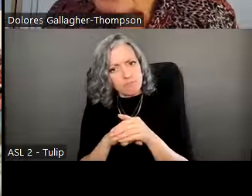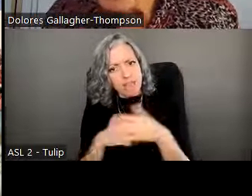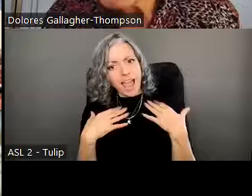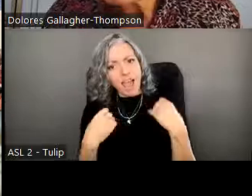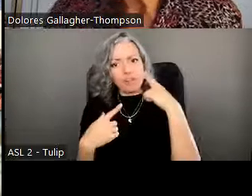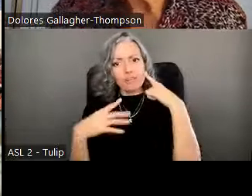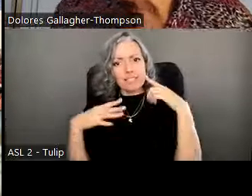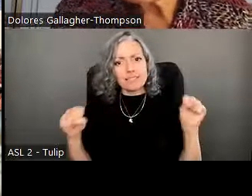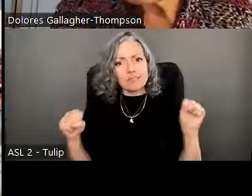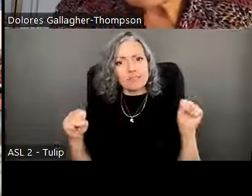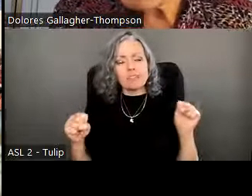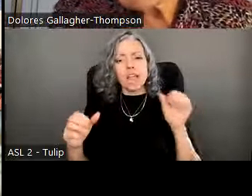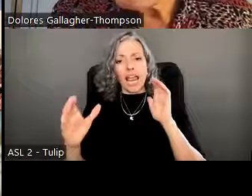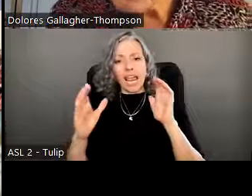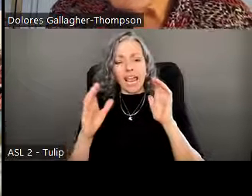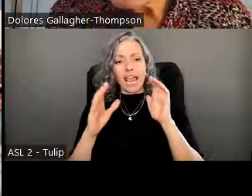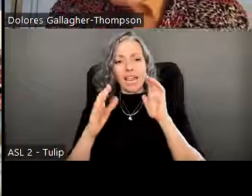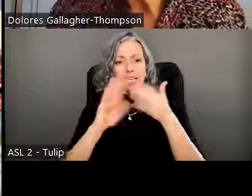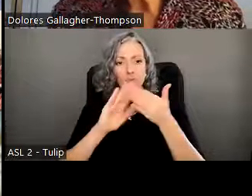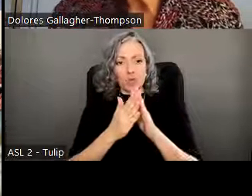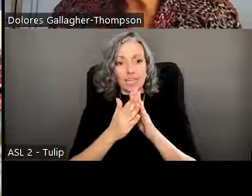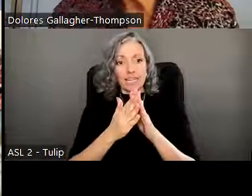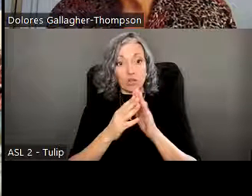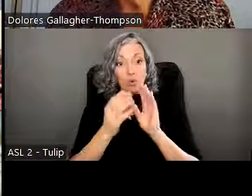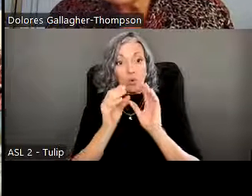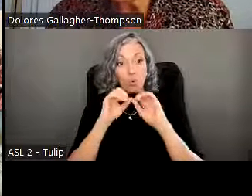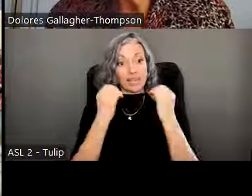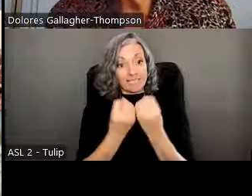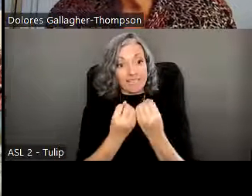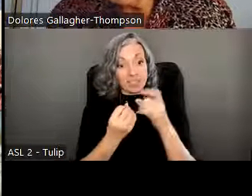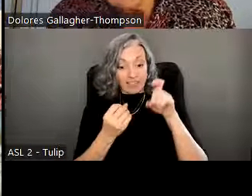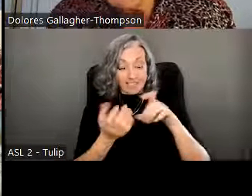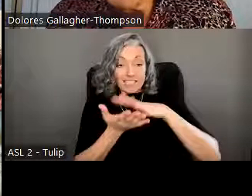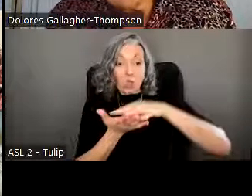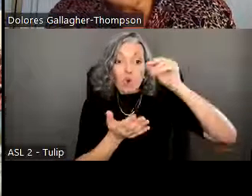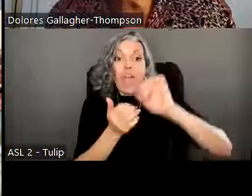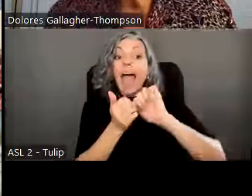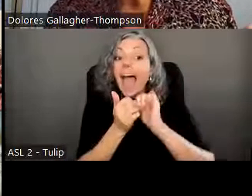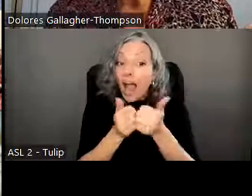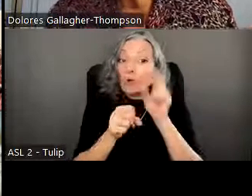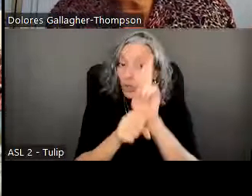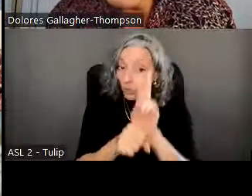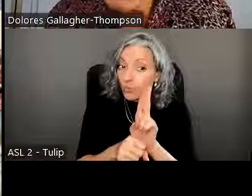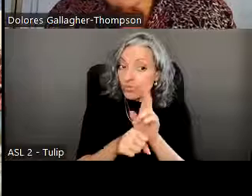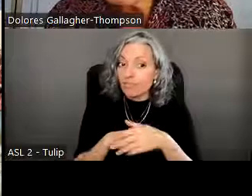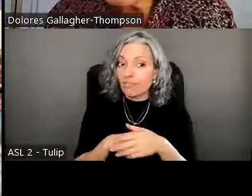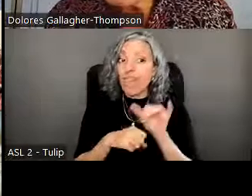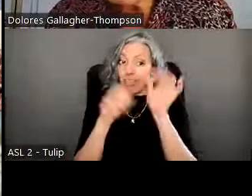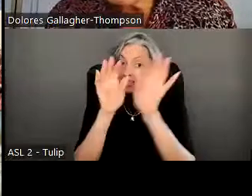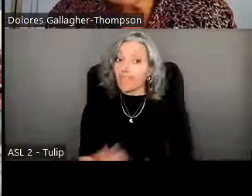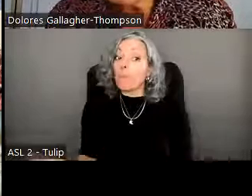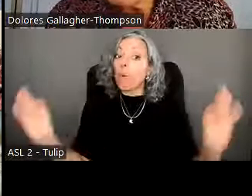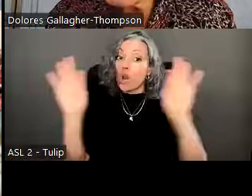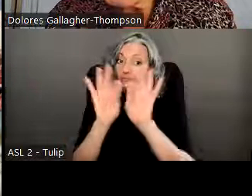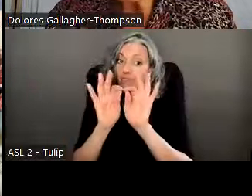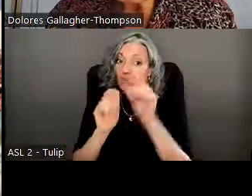healthcare systems and community-based organizations, they need to learn how. That's an important aspect